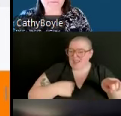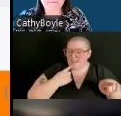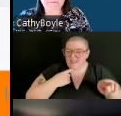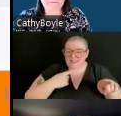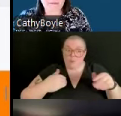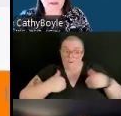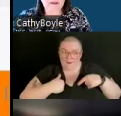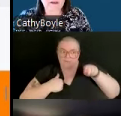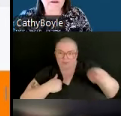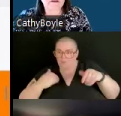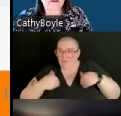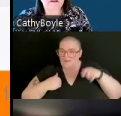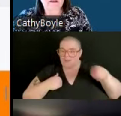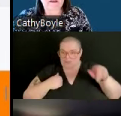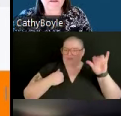evening.